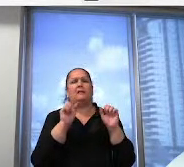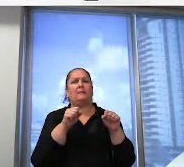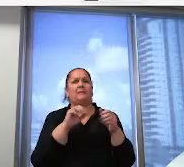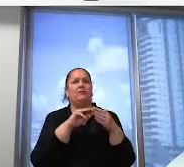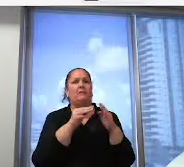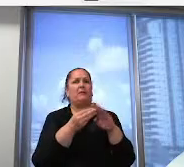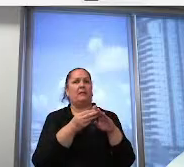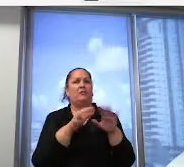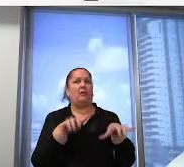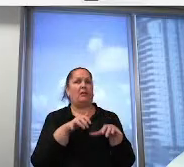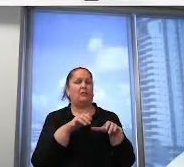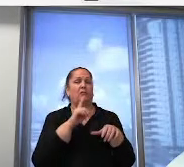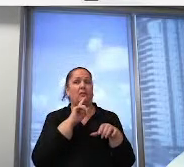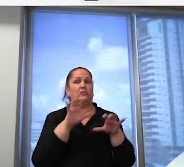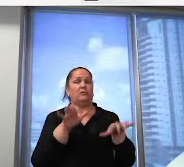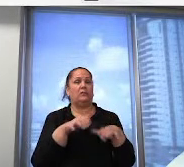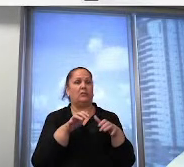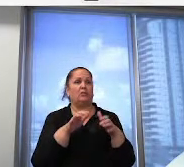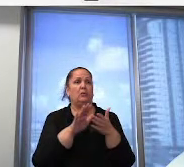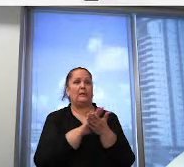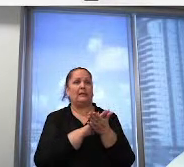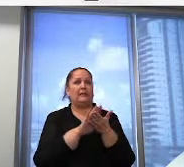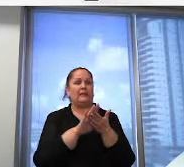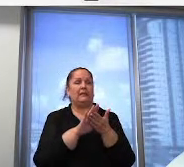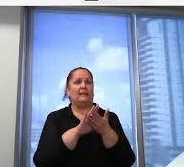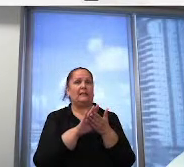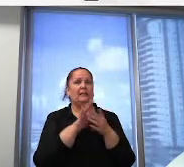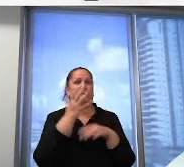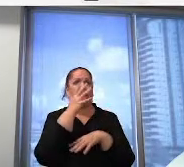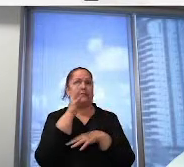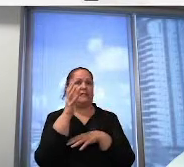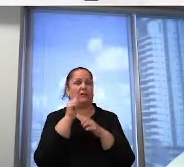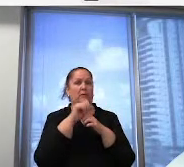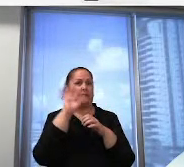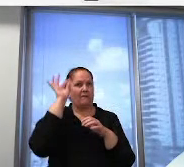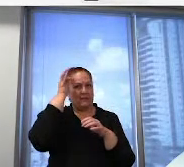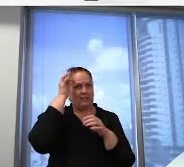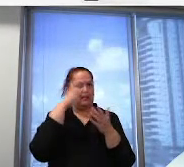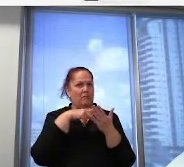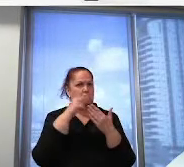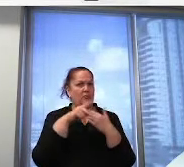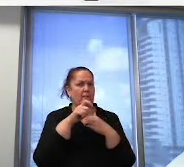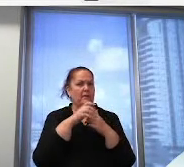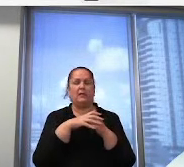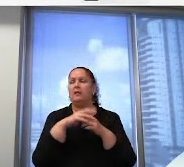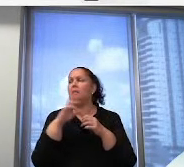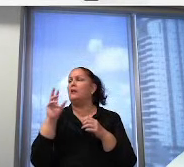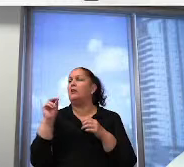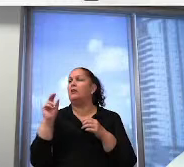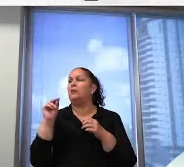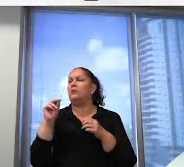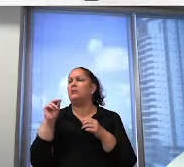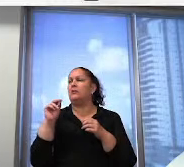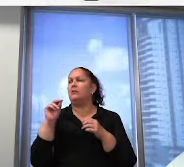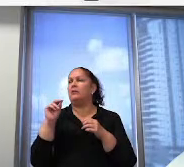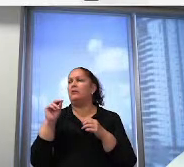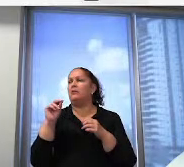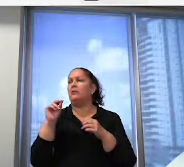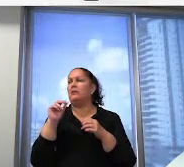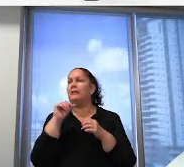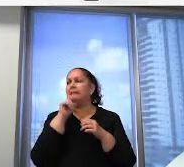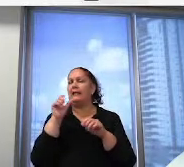capacity of the municipalities to actually do clearing vegetation under the federal programs? No, and it's